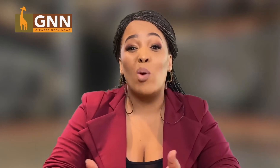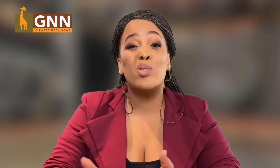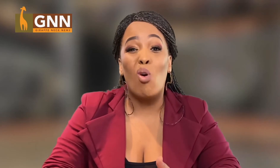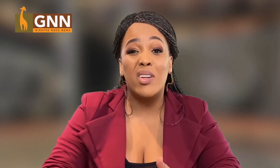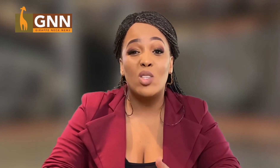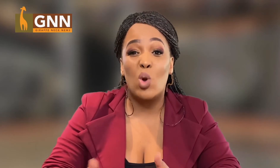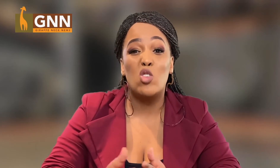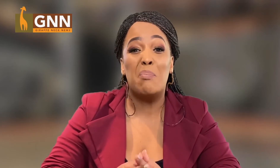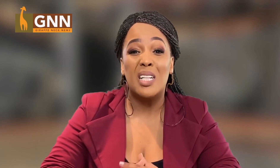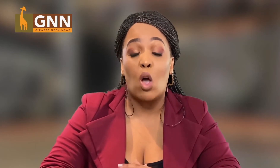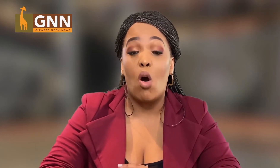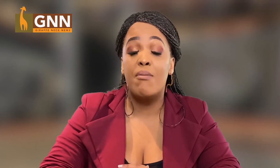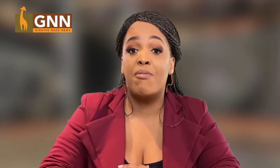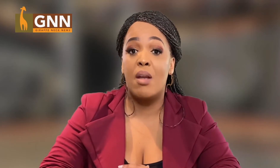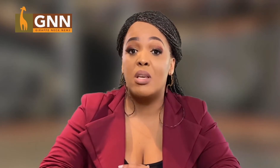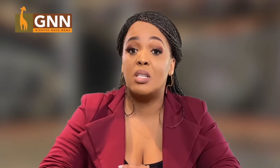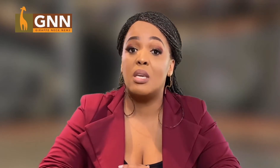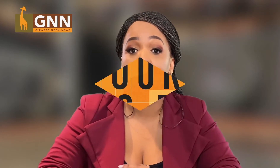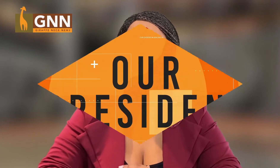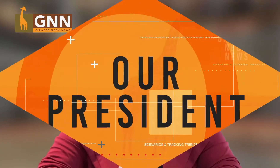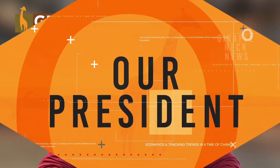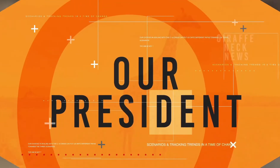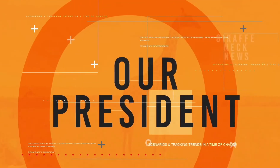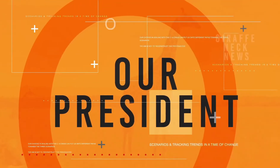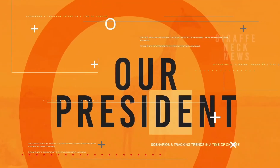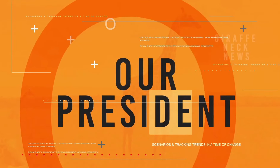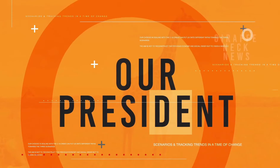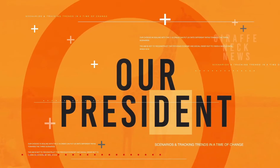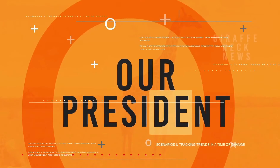reconstruction post-COVID is going to be built on very shaky ground.